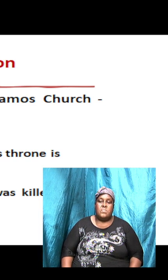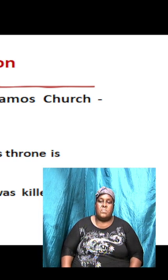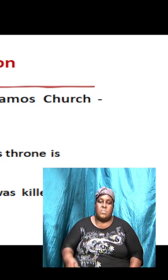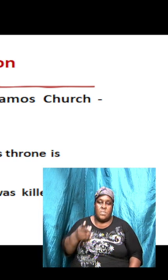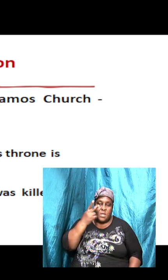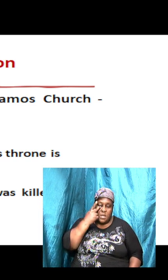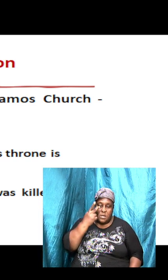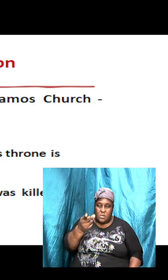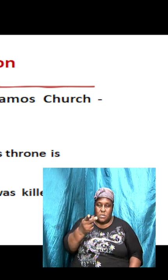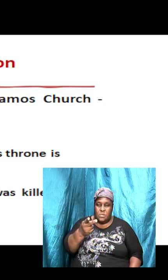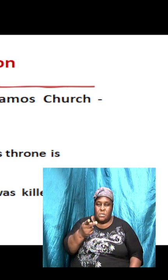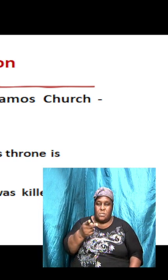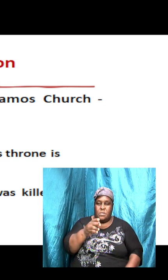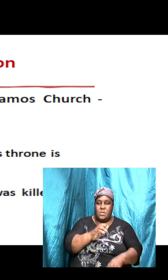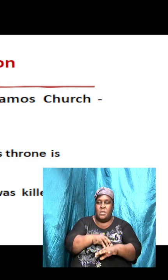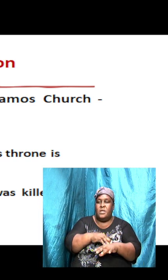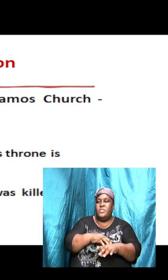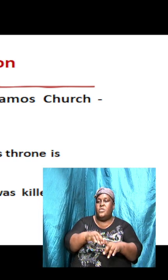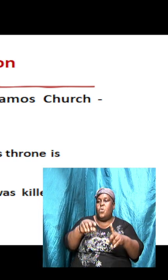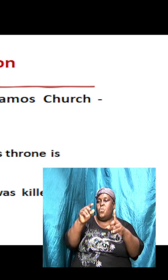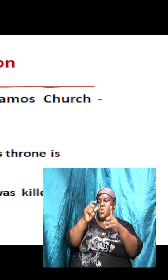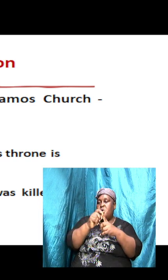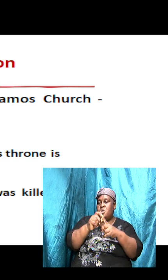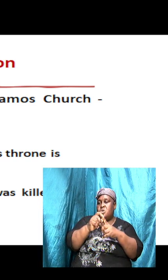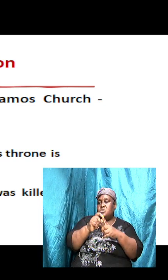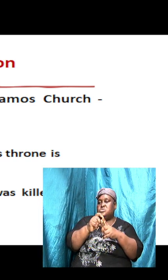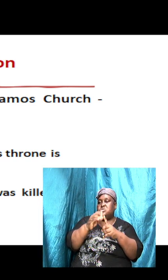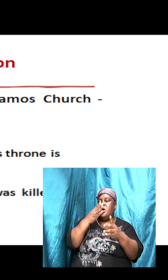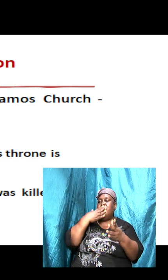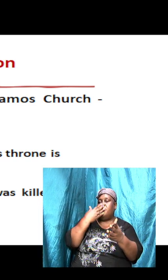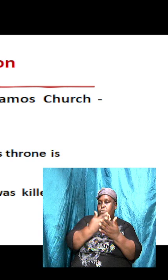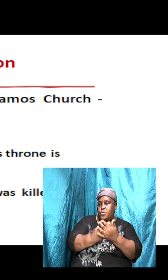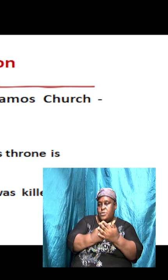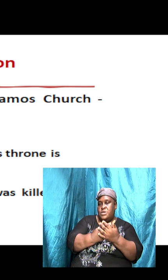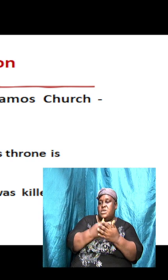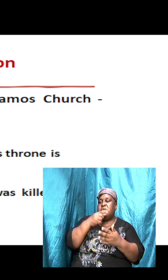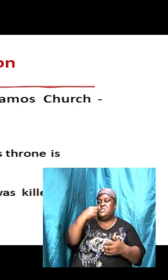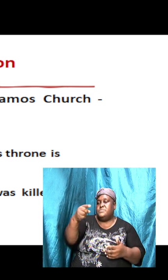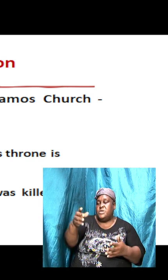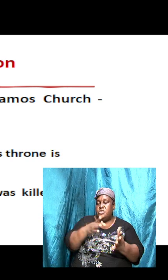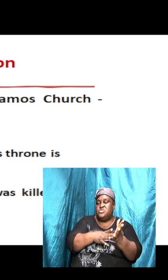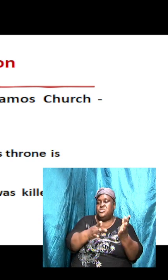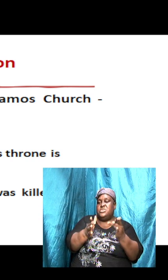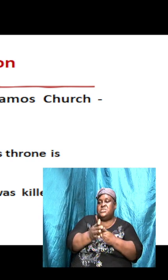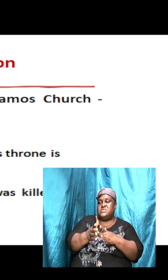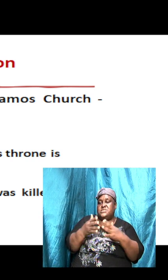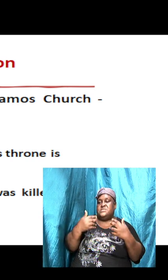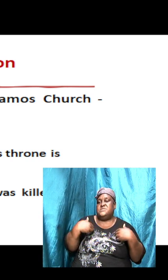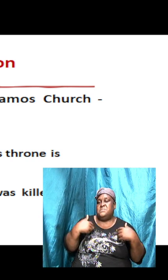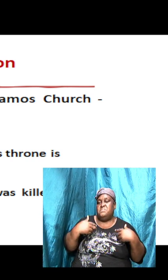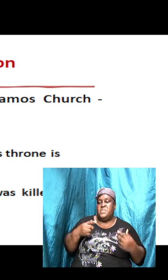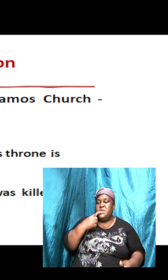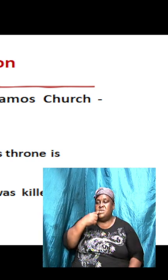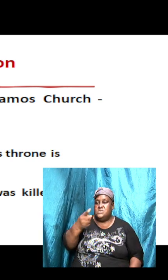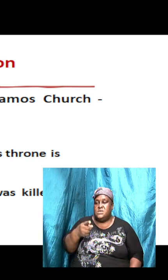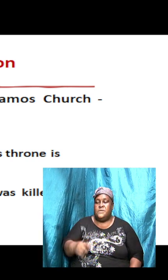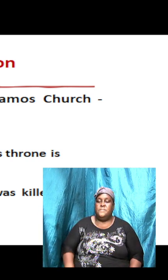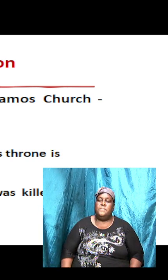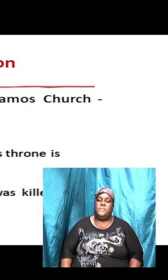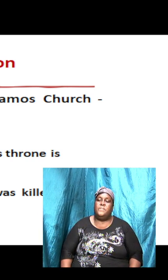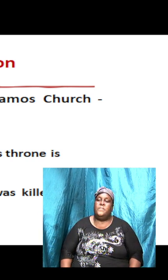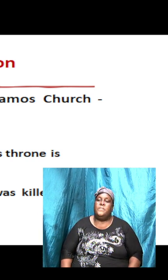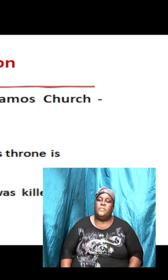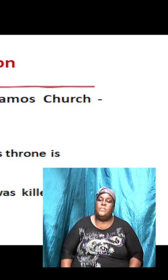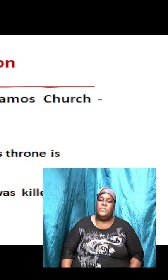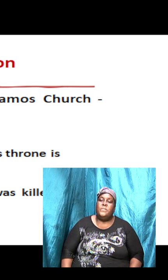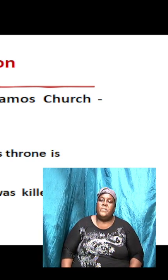look at the words of commendation that Jesus had. So the screen is up and we are all looking at the screen. And